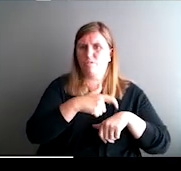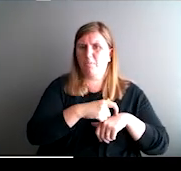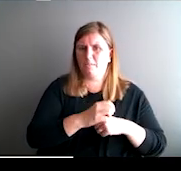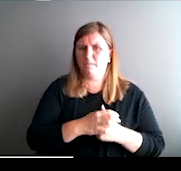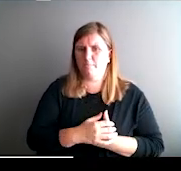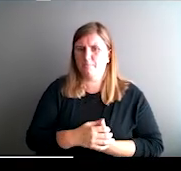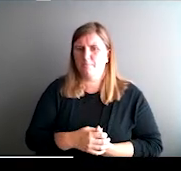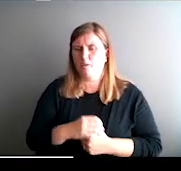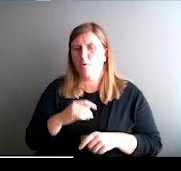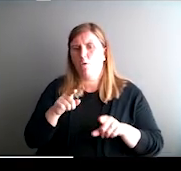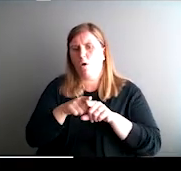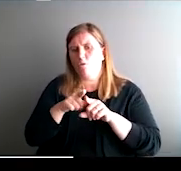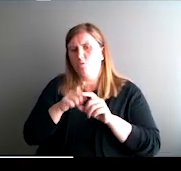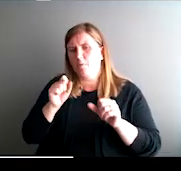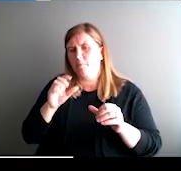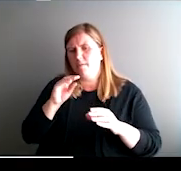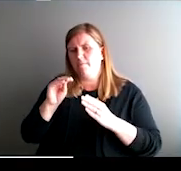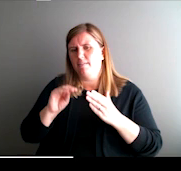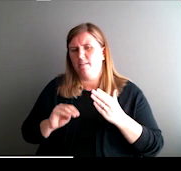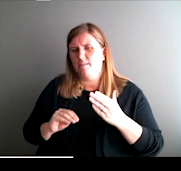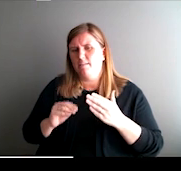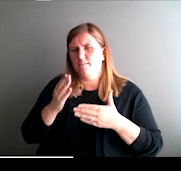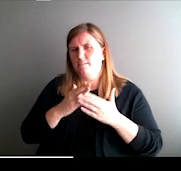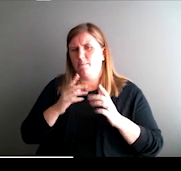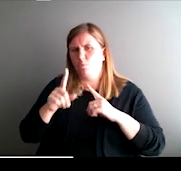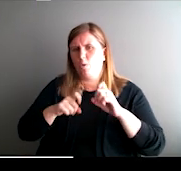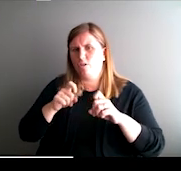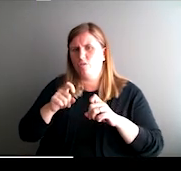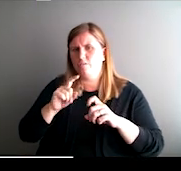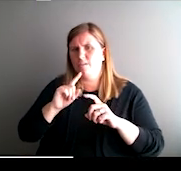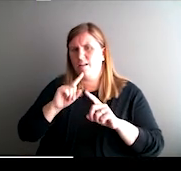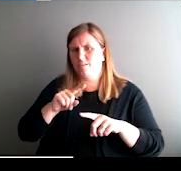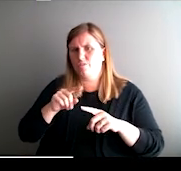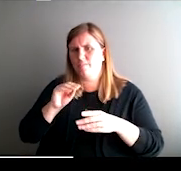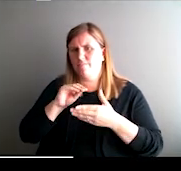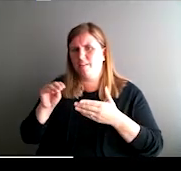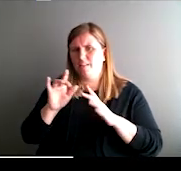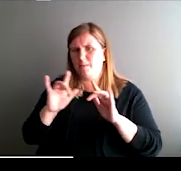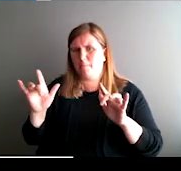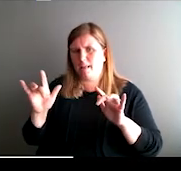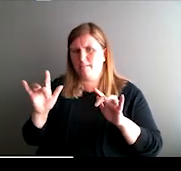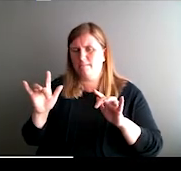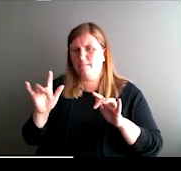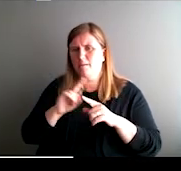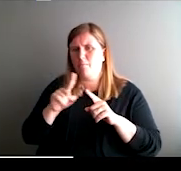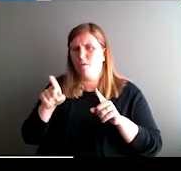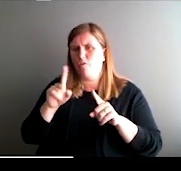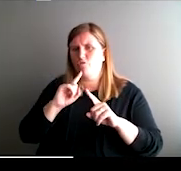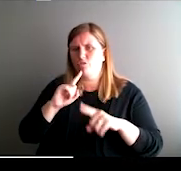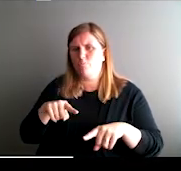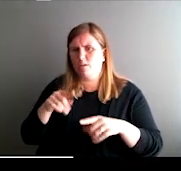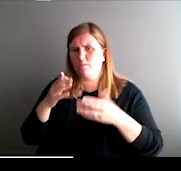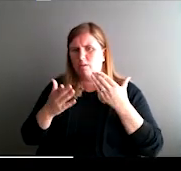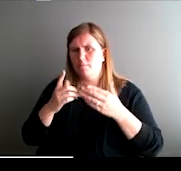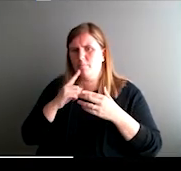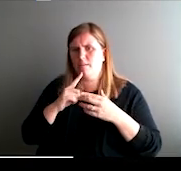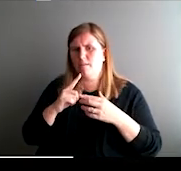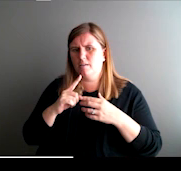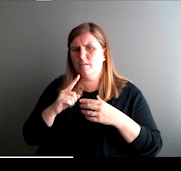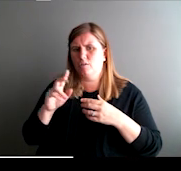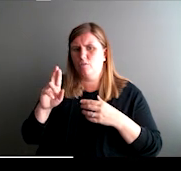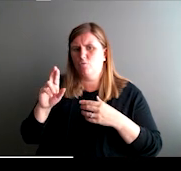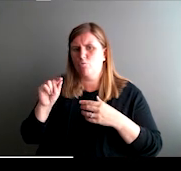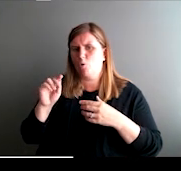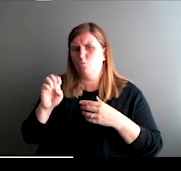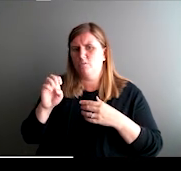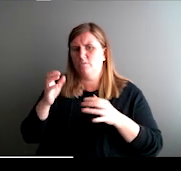These students may also be able to fill in some questions, answer some questions, or fill in the blanks, but their responses may be rote as well. You